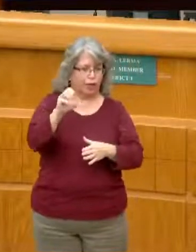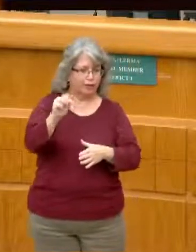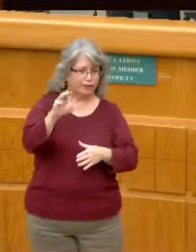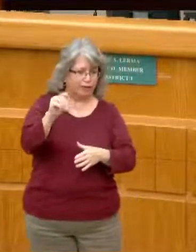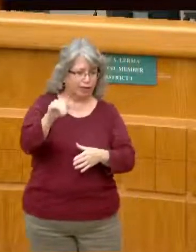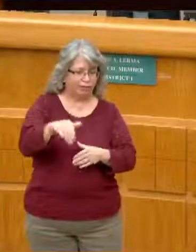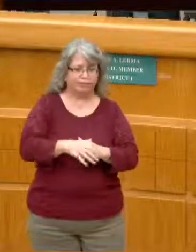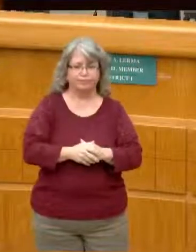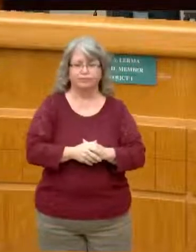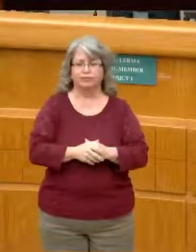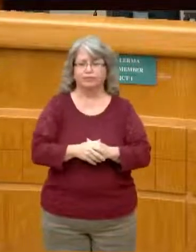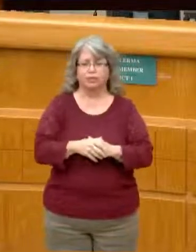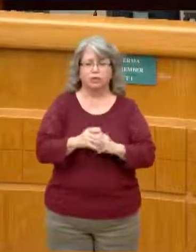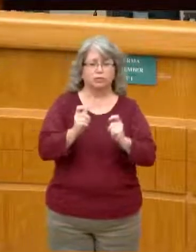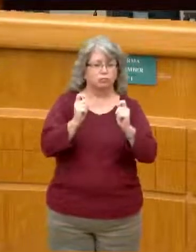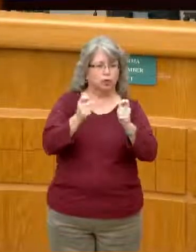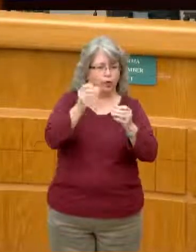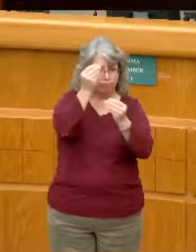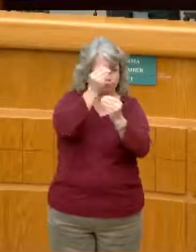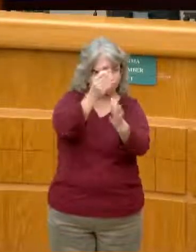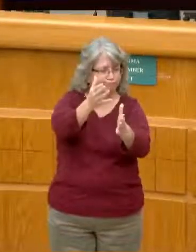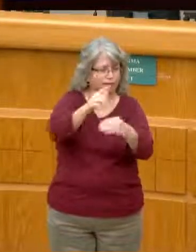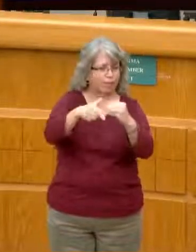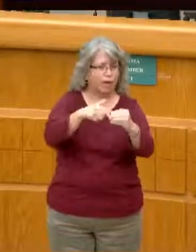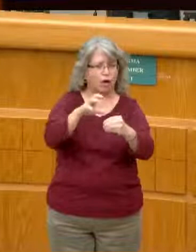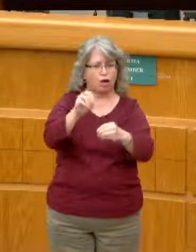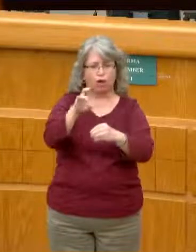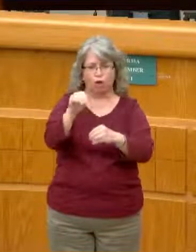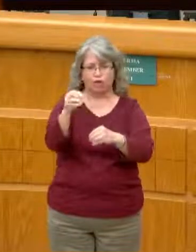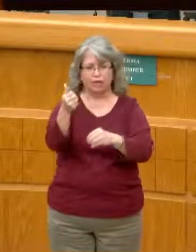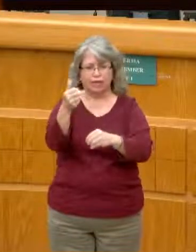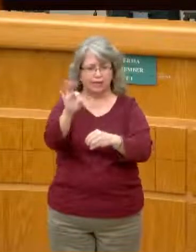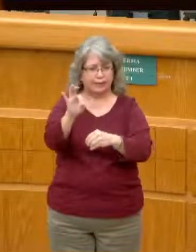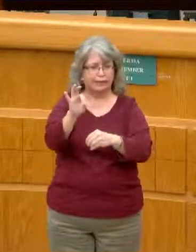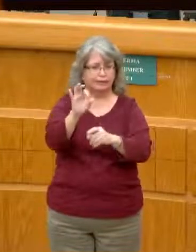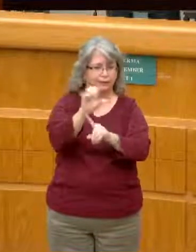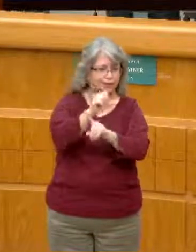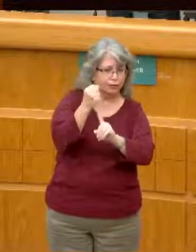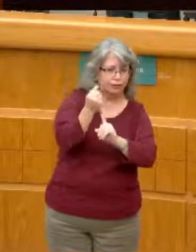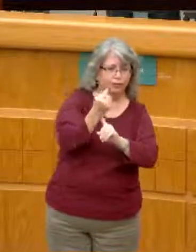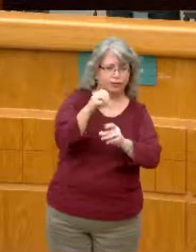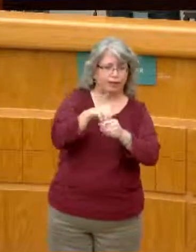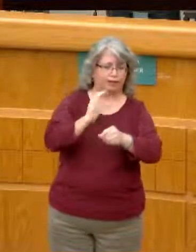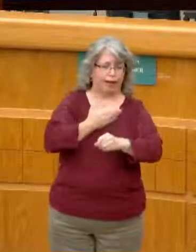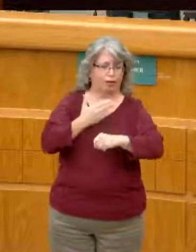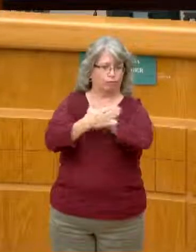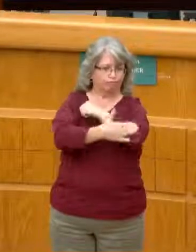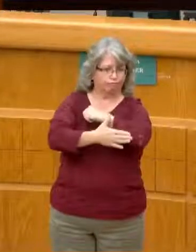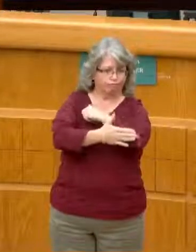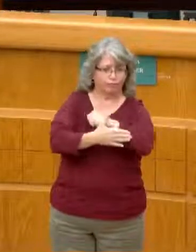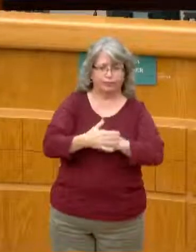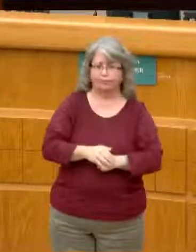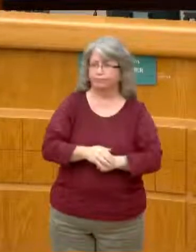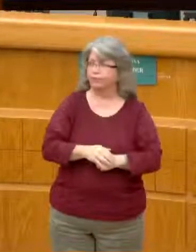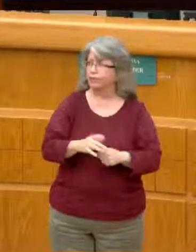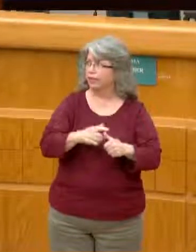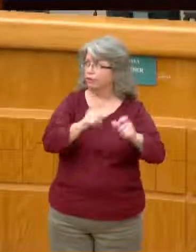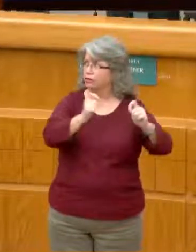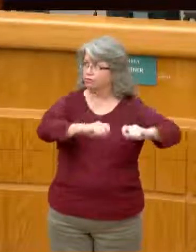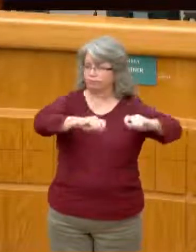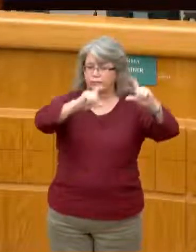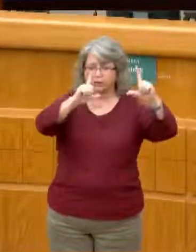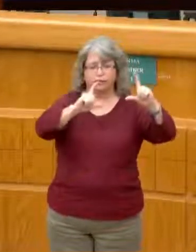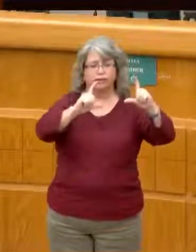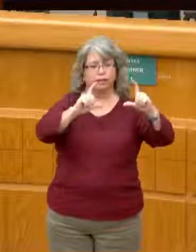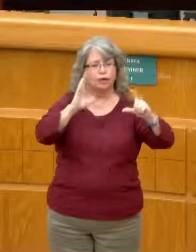update on our current COVID-19 situation in the Corpus Christi and Oasis County area. So first slide,